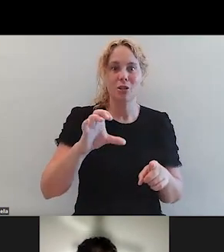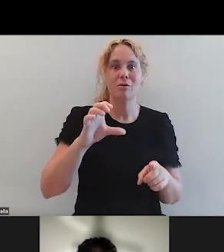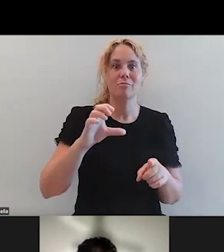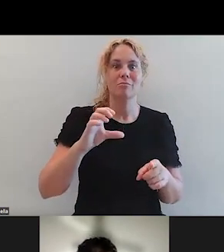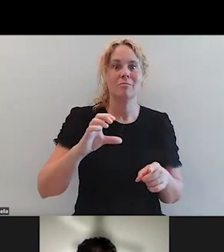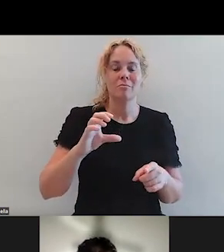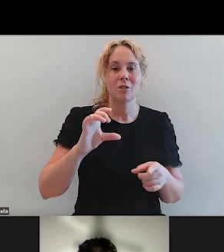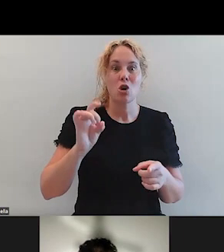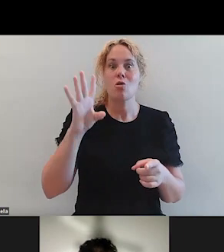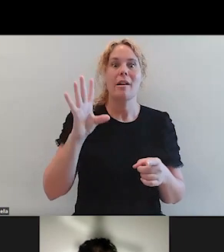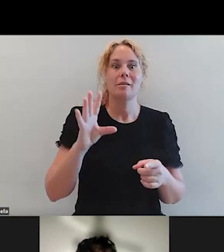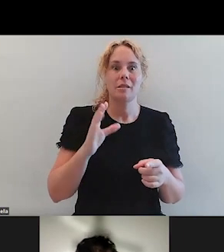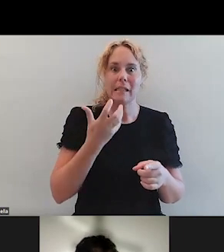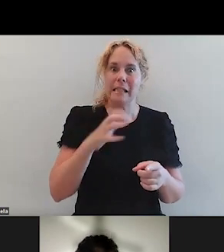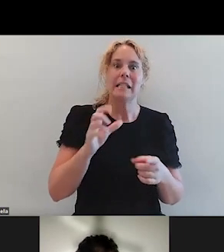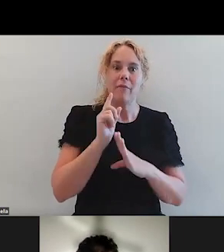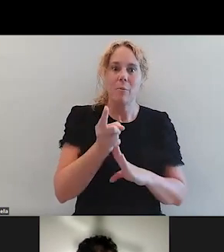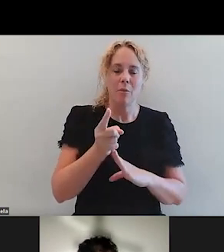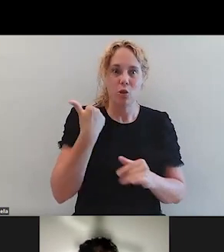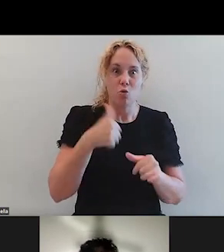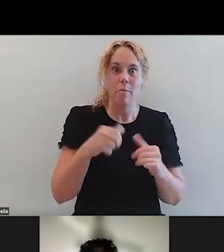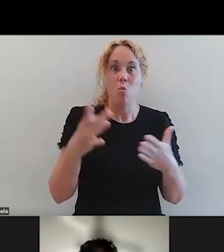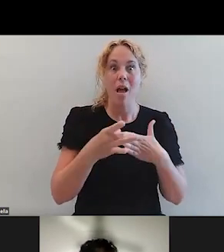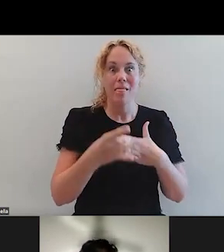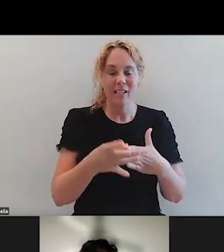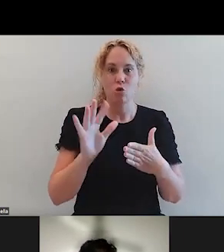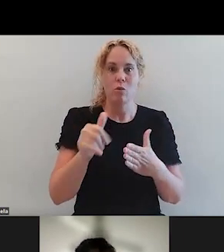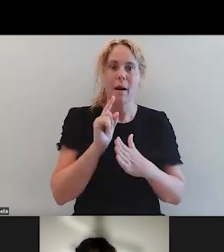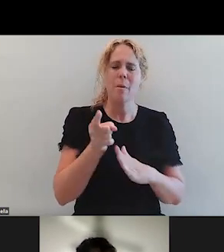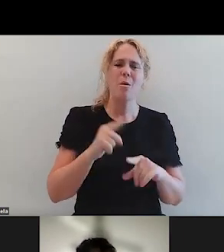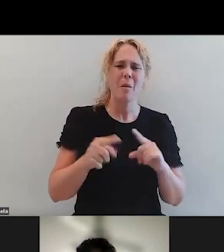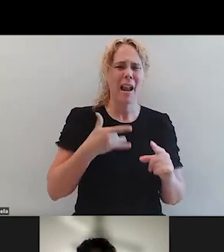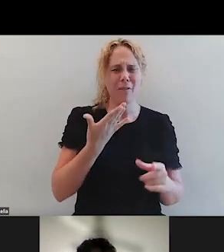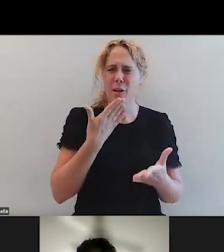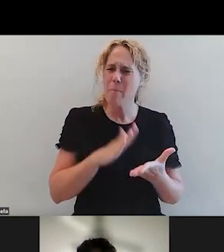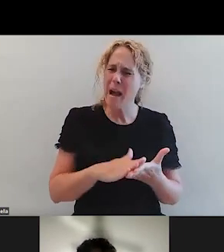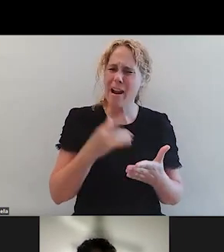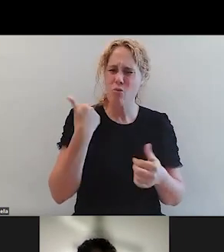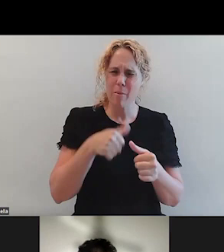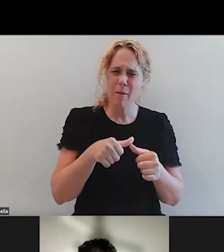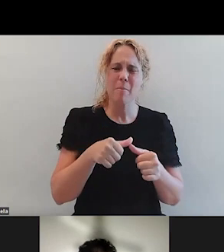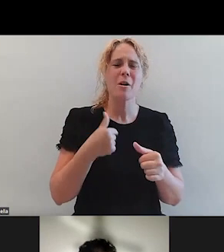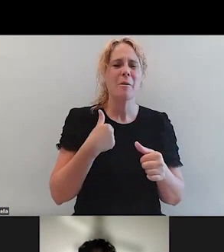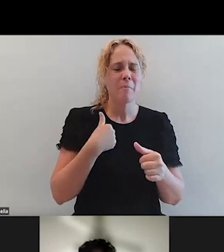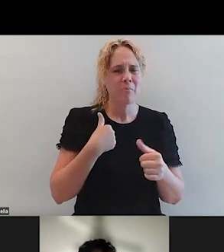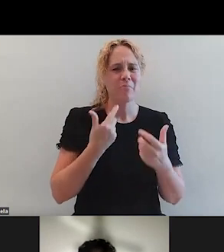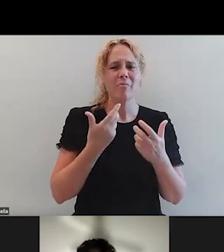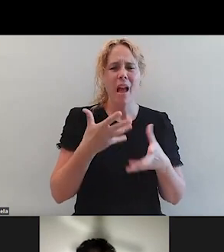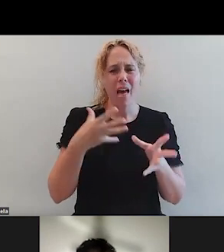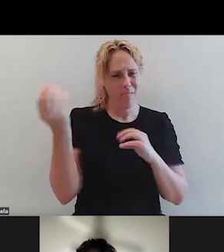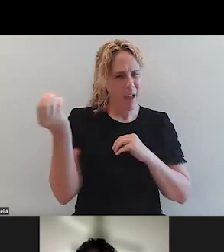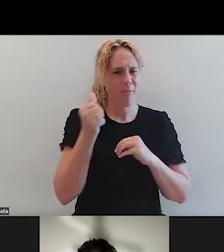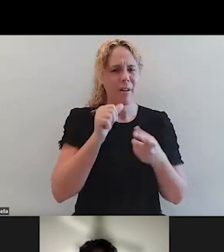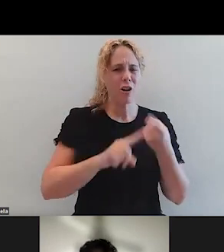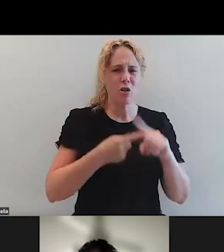moment. You don't often remember what leads you to that moment. But I remember I was feeling really bad, and I had left my girlfriend's house to go